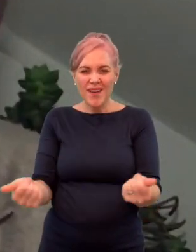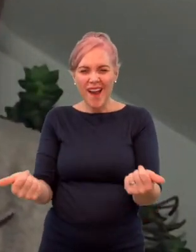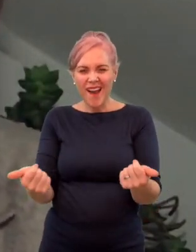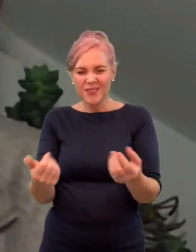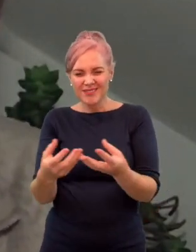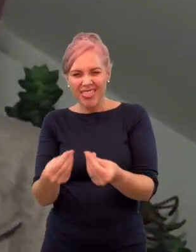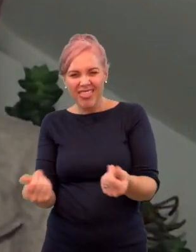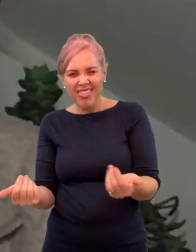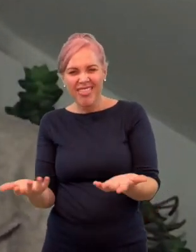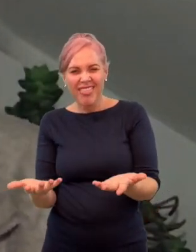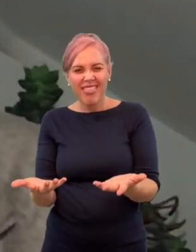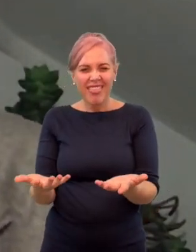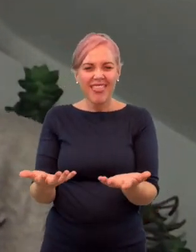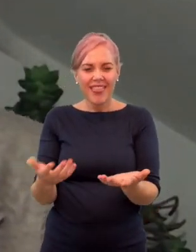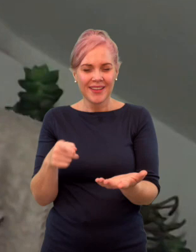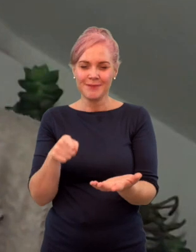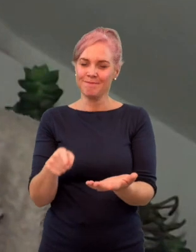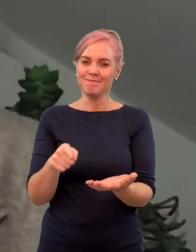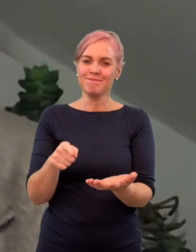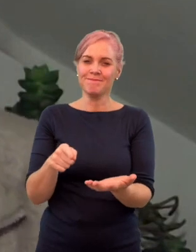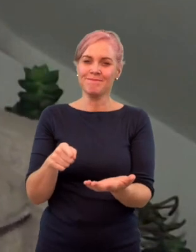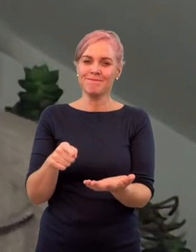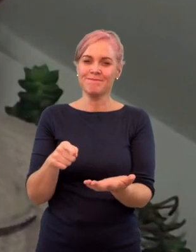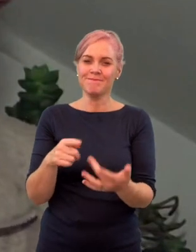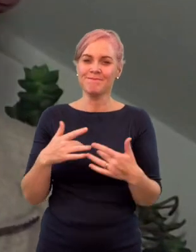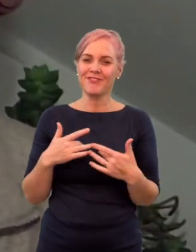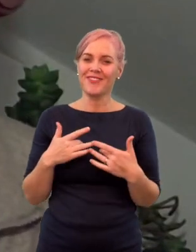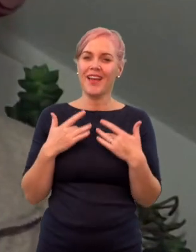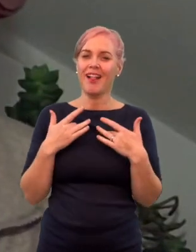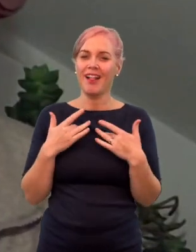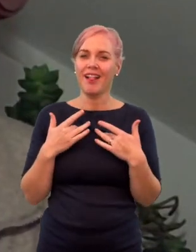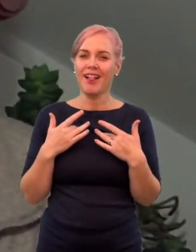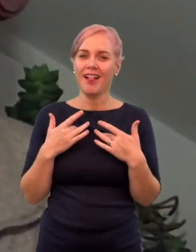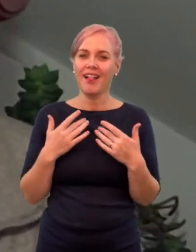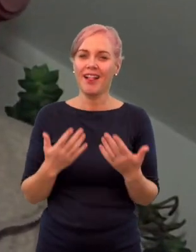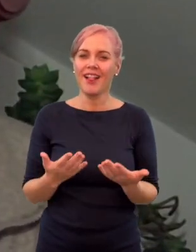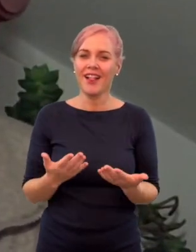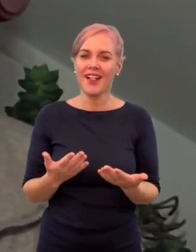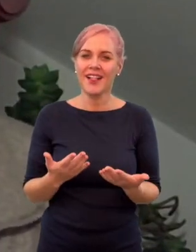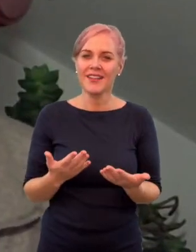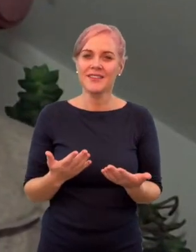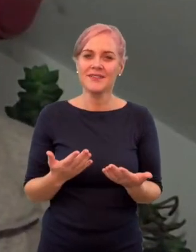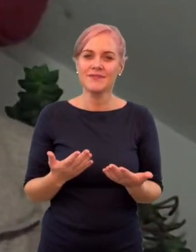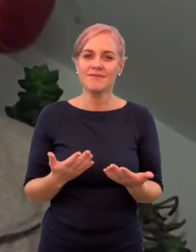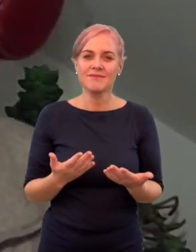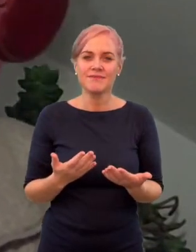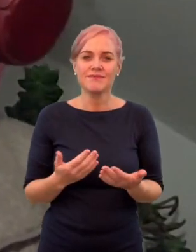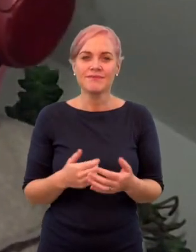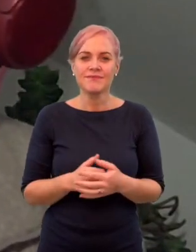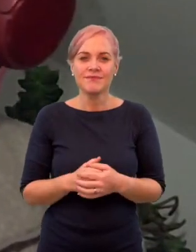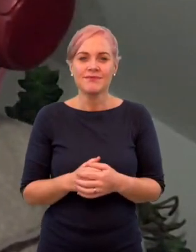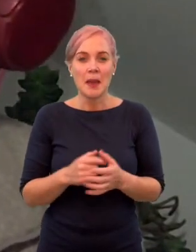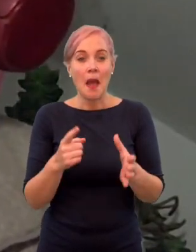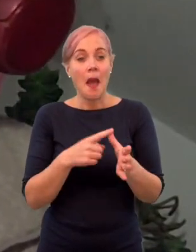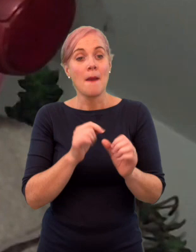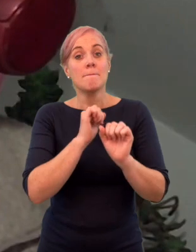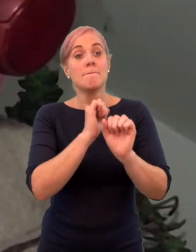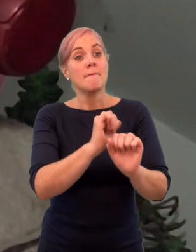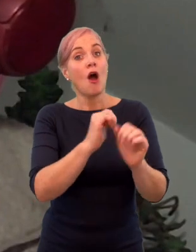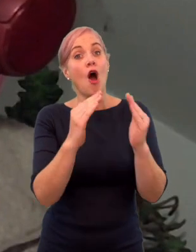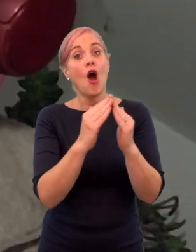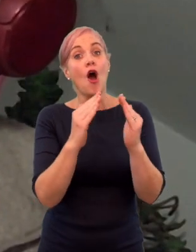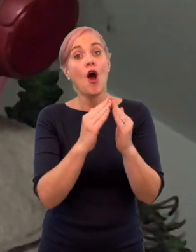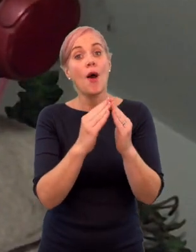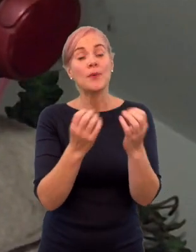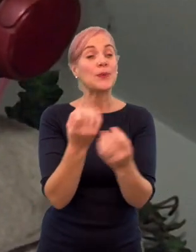very worn or tired looking. Um, and I just have the impression that